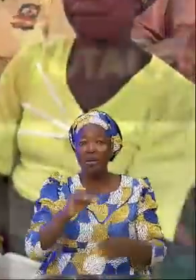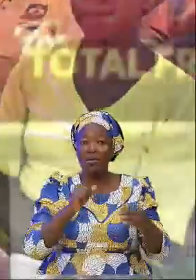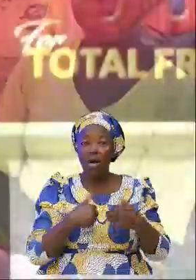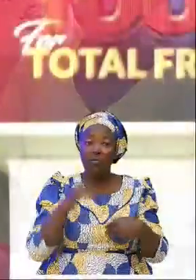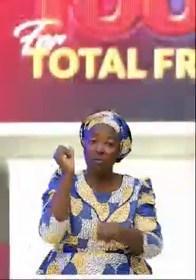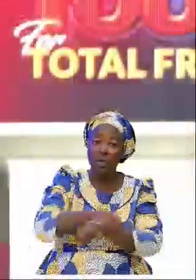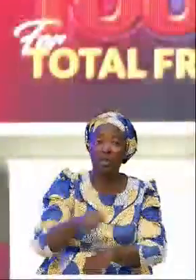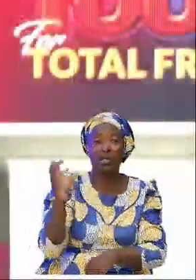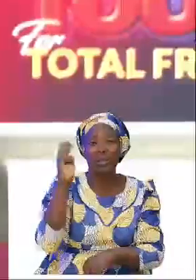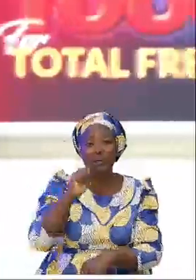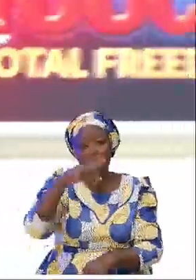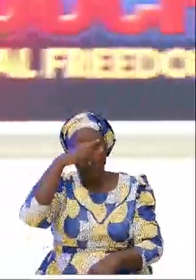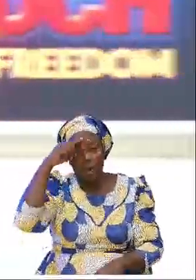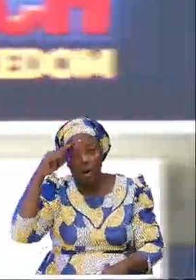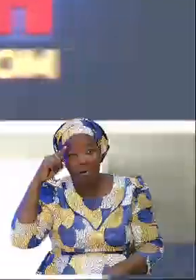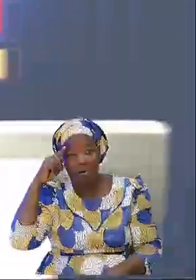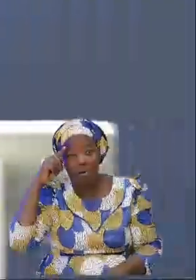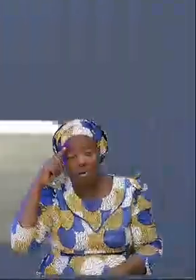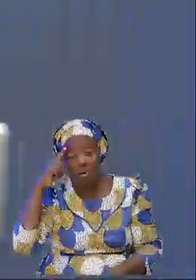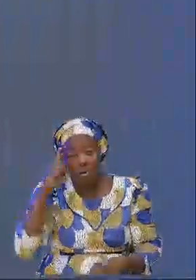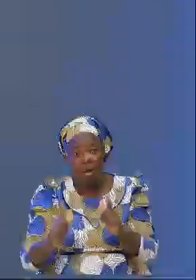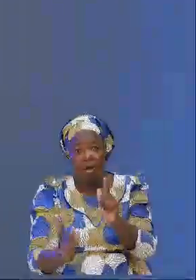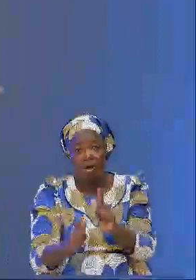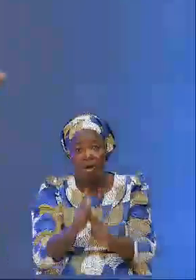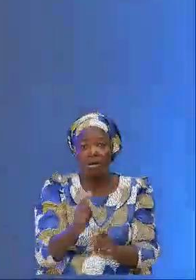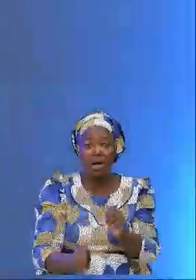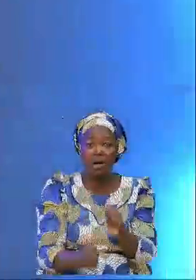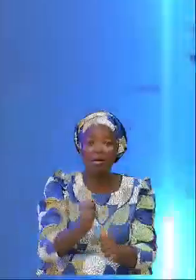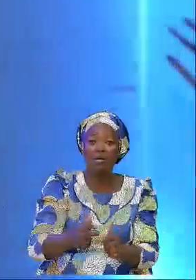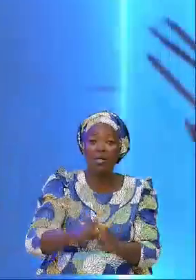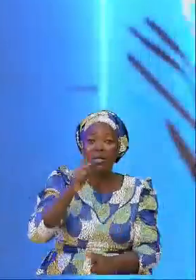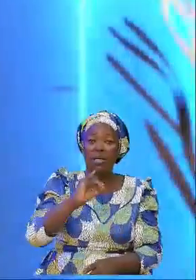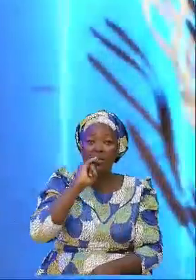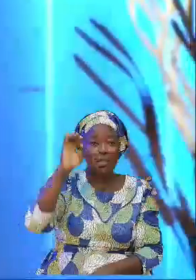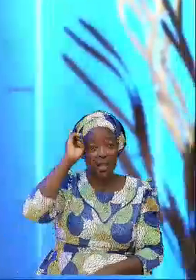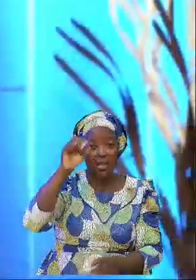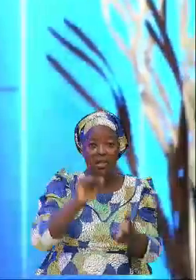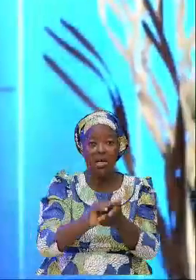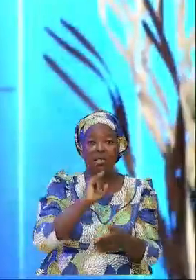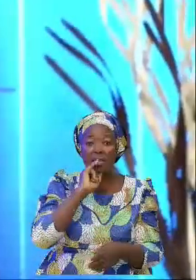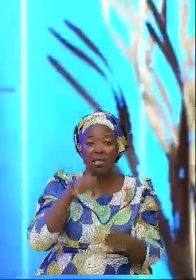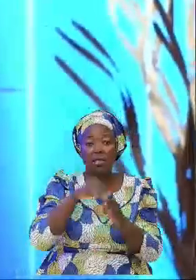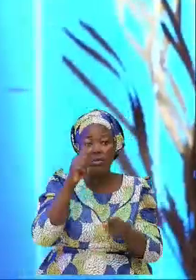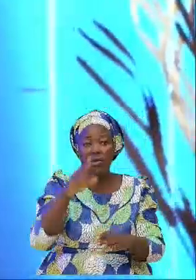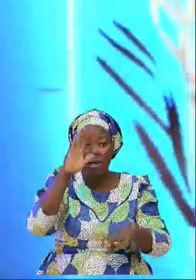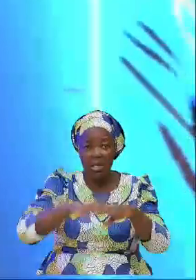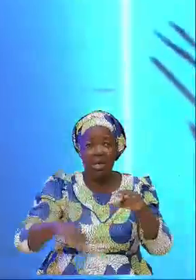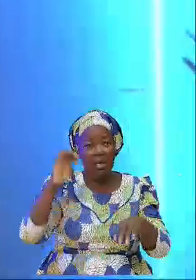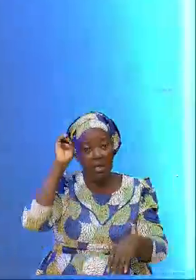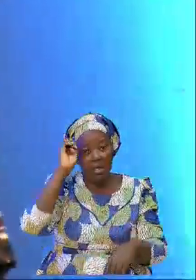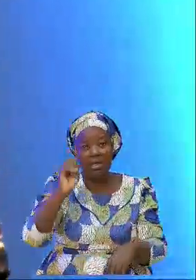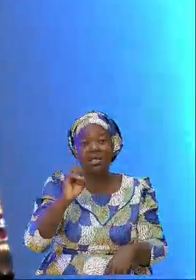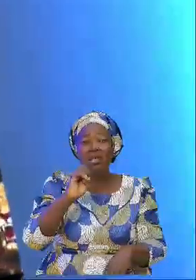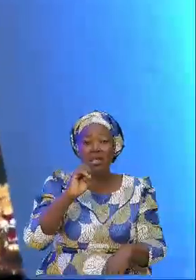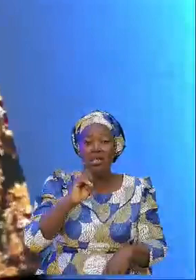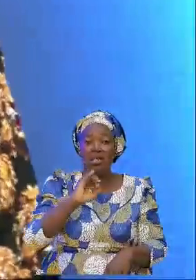of God, little children, and have overcome them, because greater is he